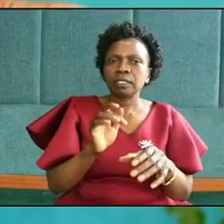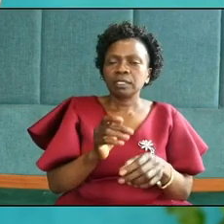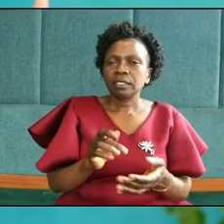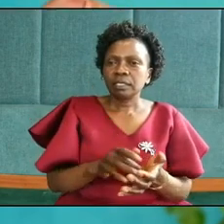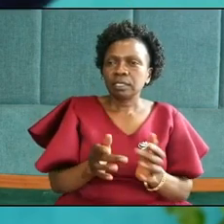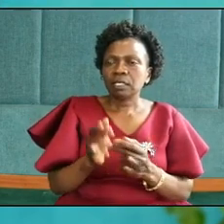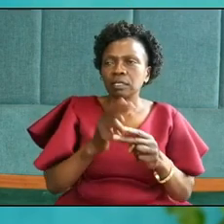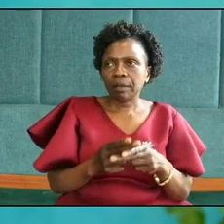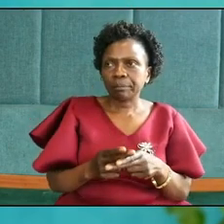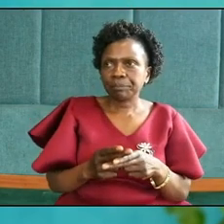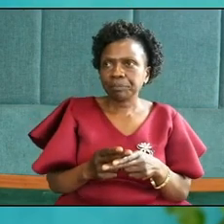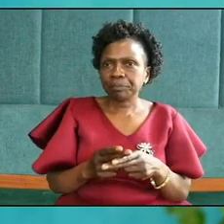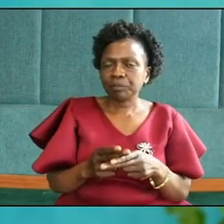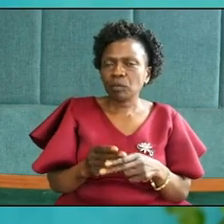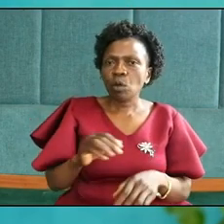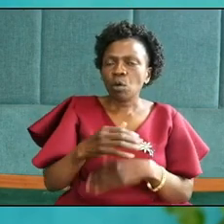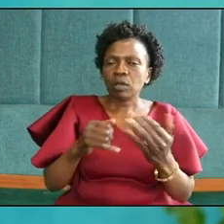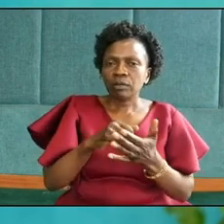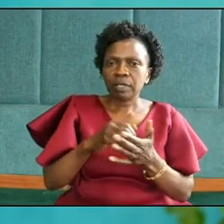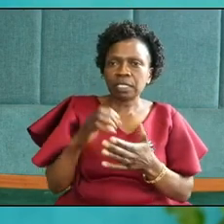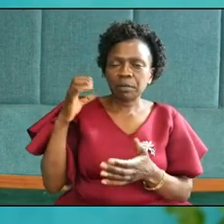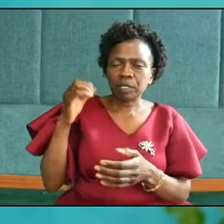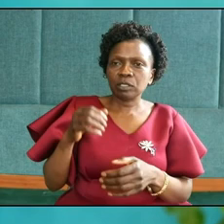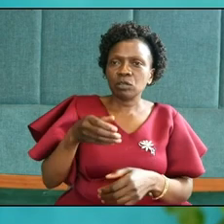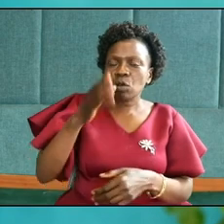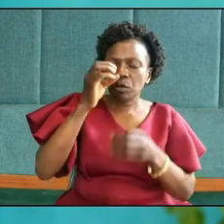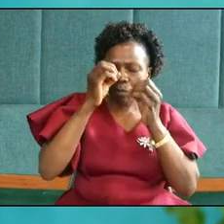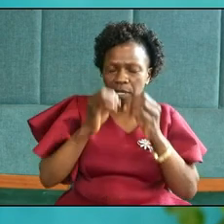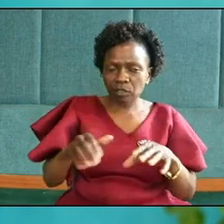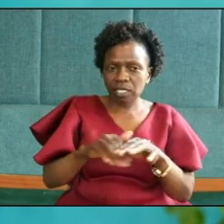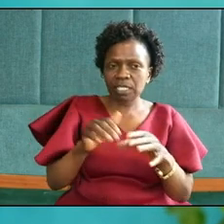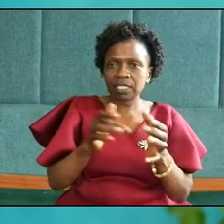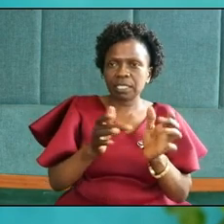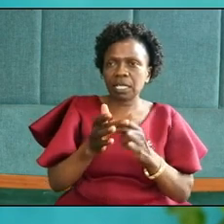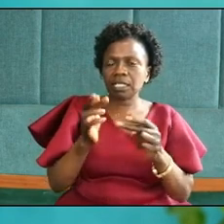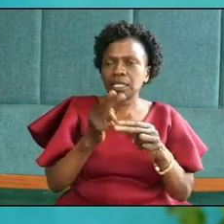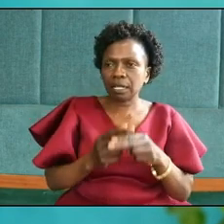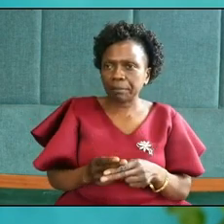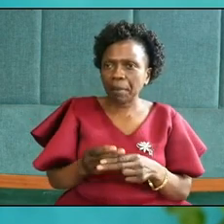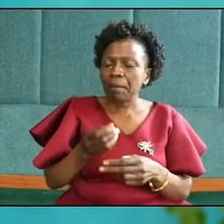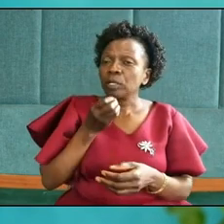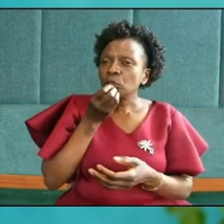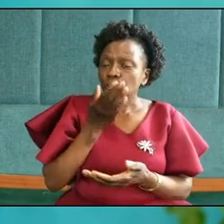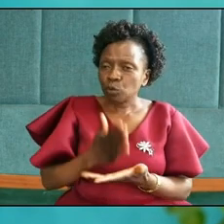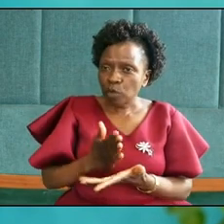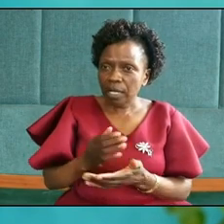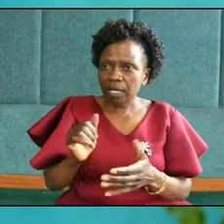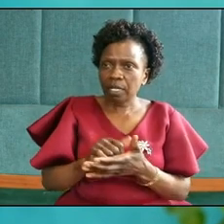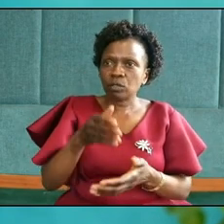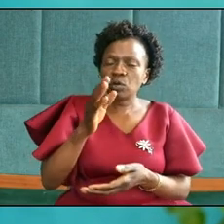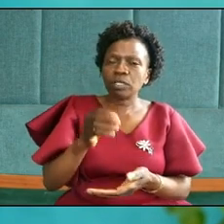working there as chaplains, God bless you in Jesus' name. Be sure that God